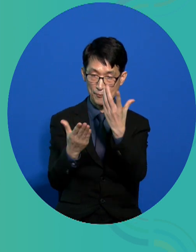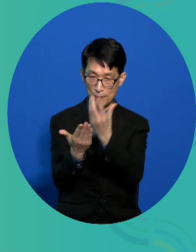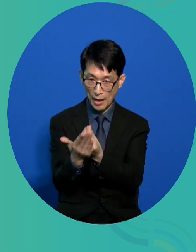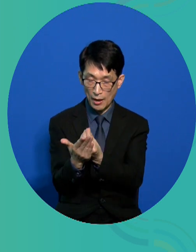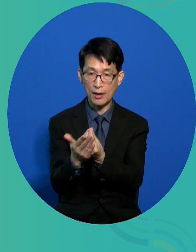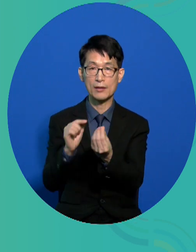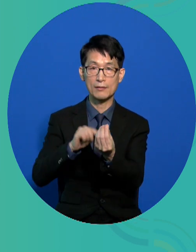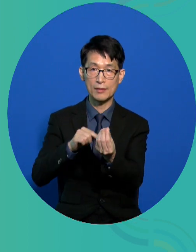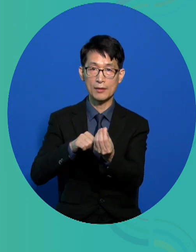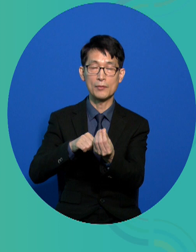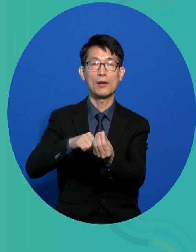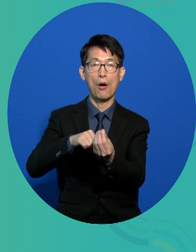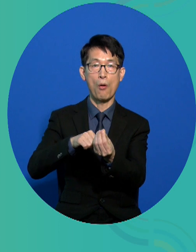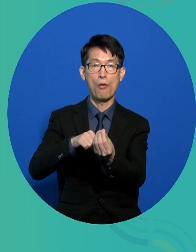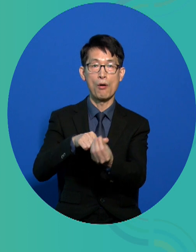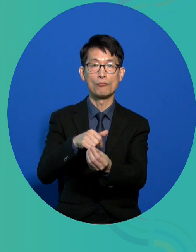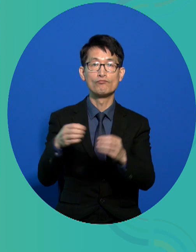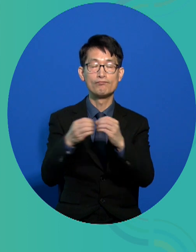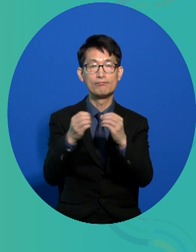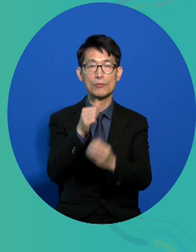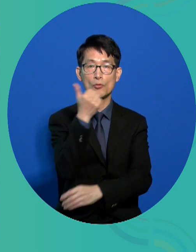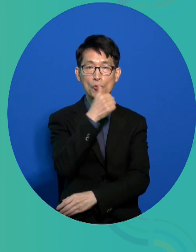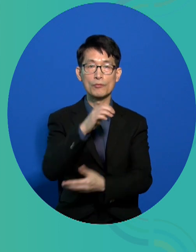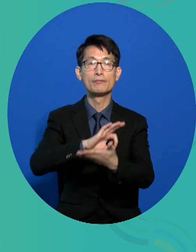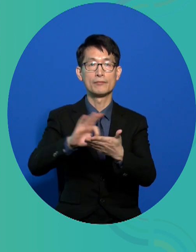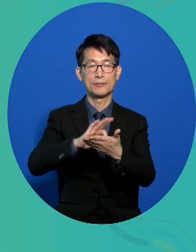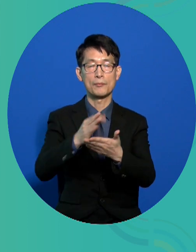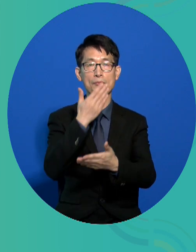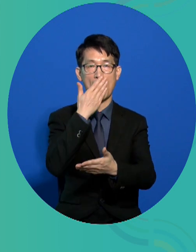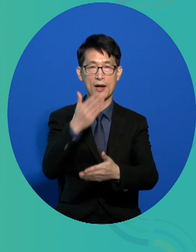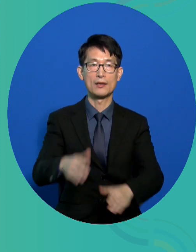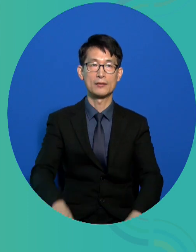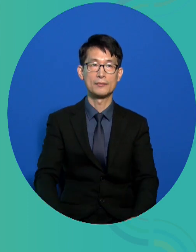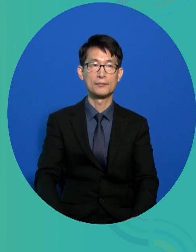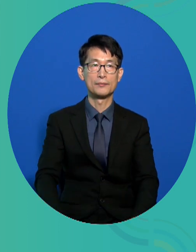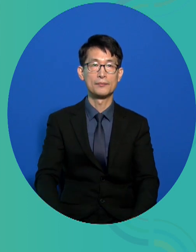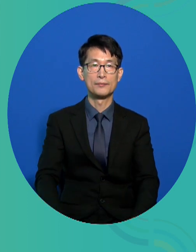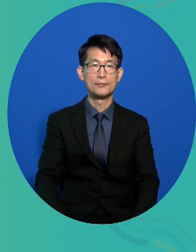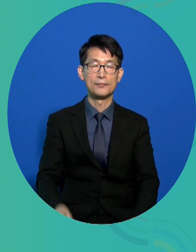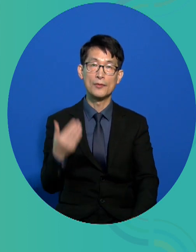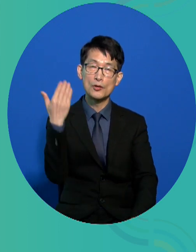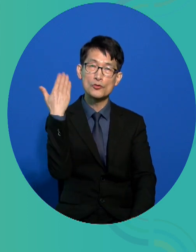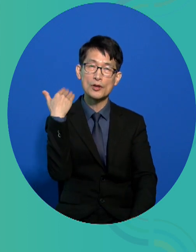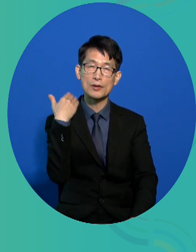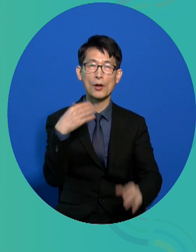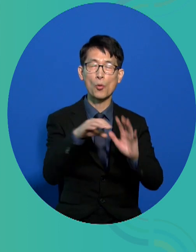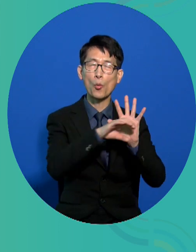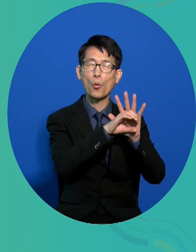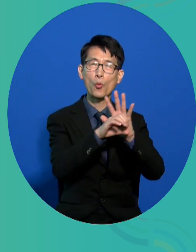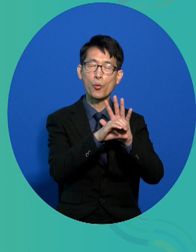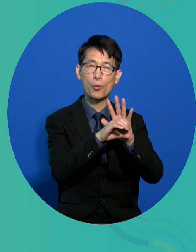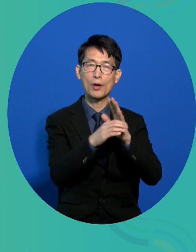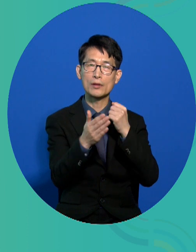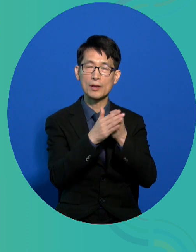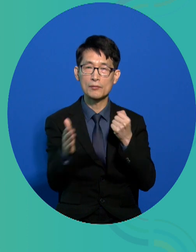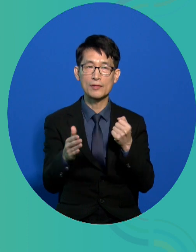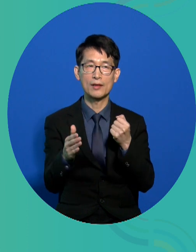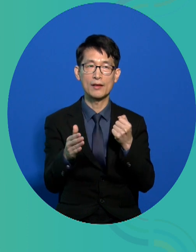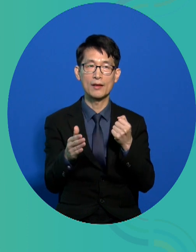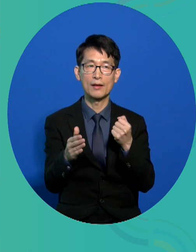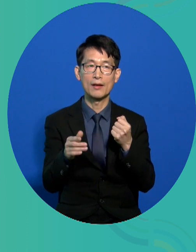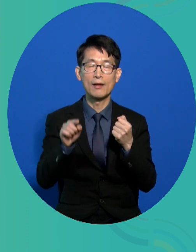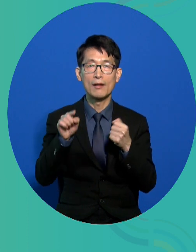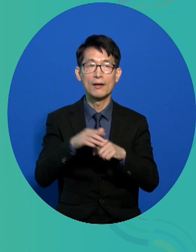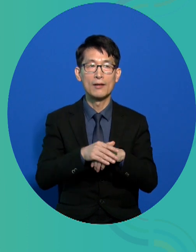this is used to provide text translation using devices. Because of COVID,